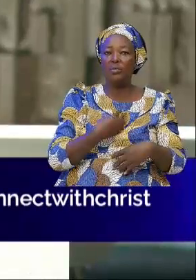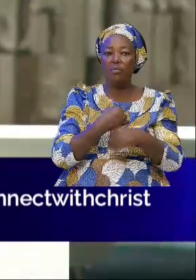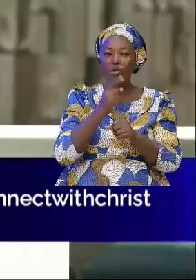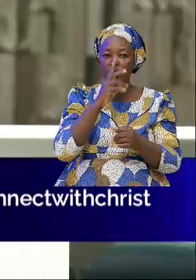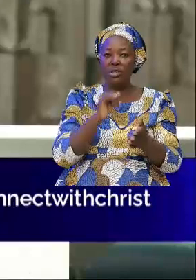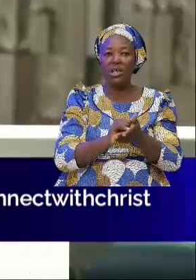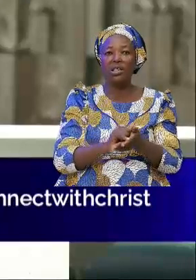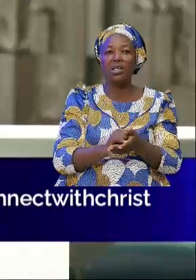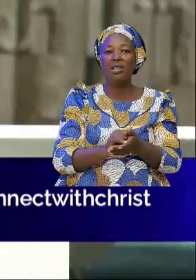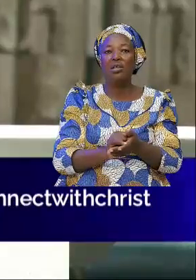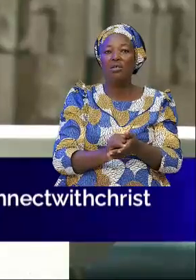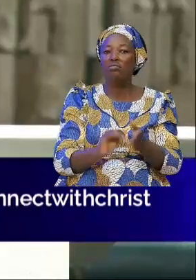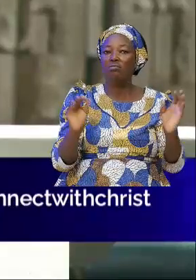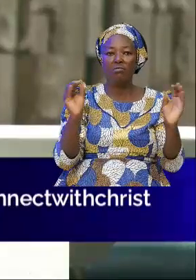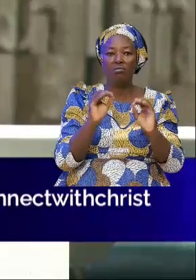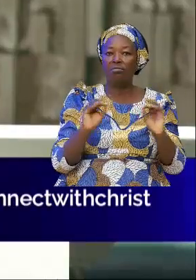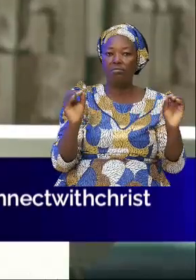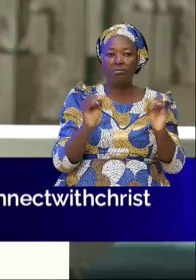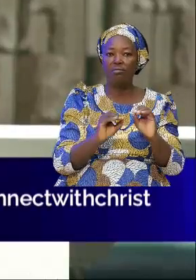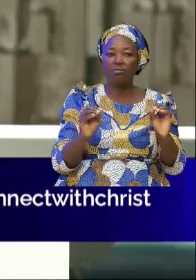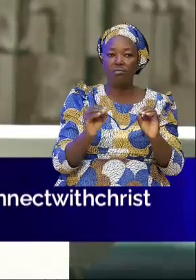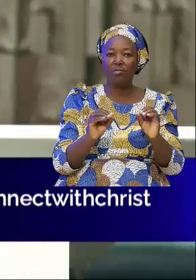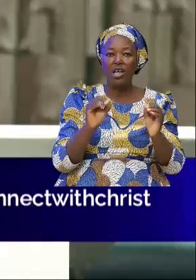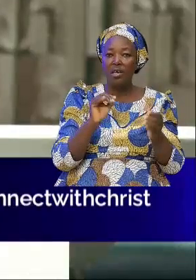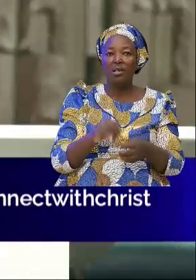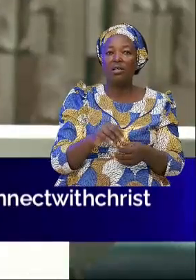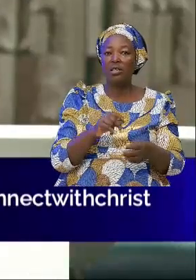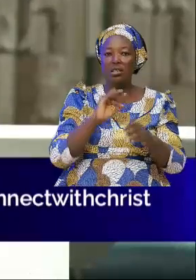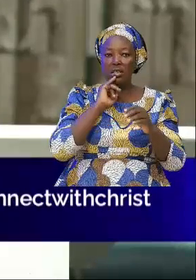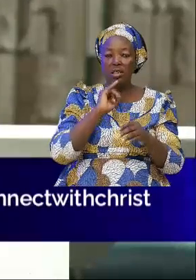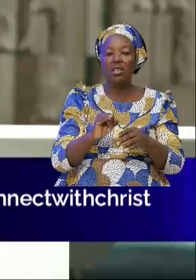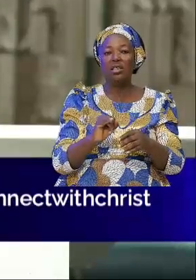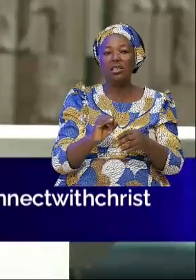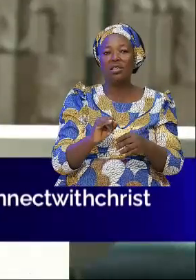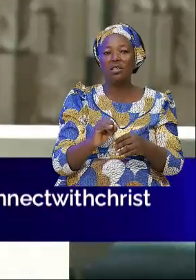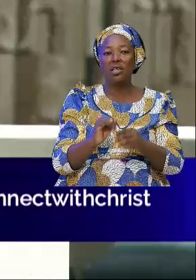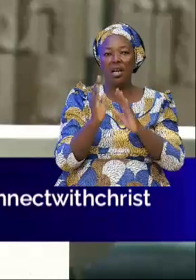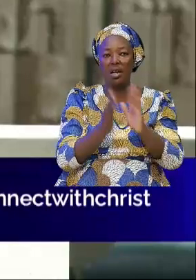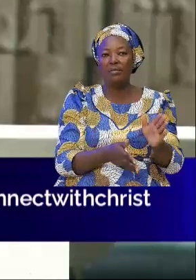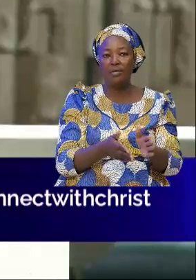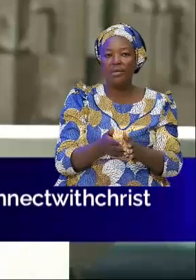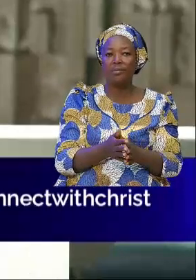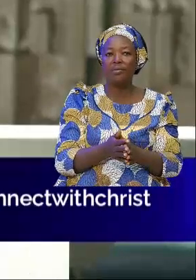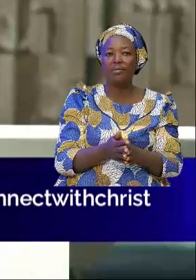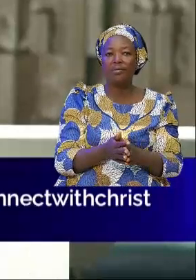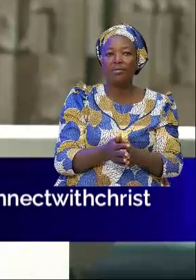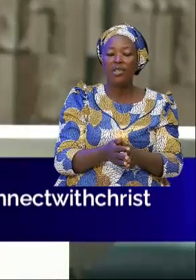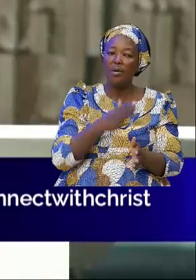Cancel us, please. Let's ensure that none that gave their life to Christ